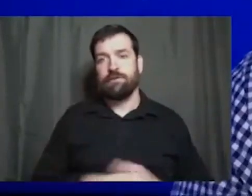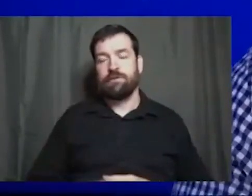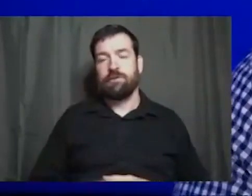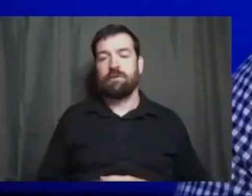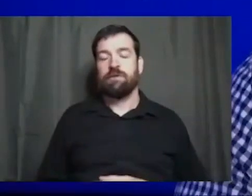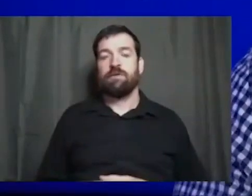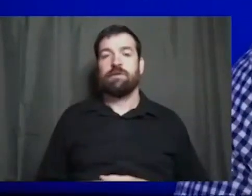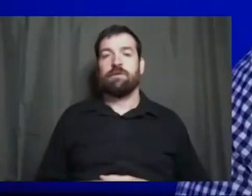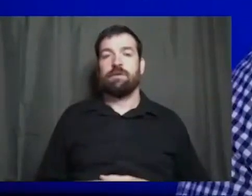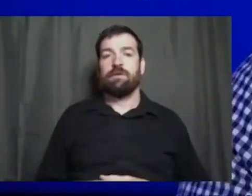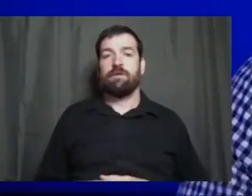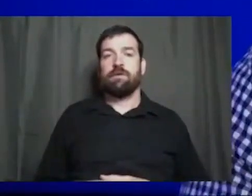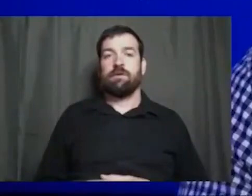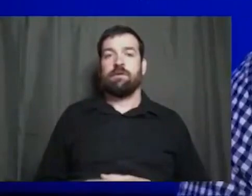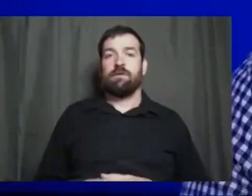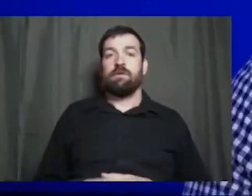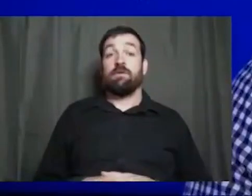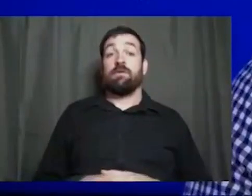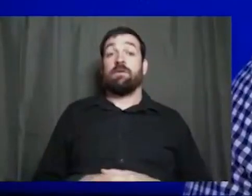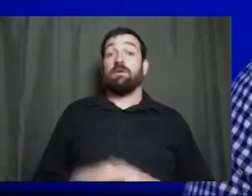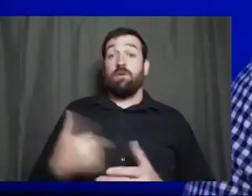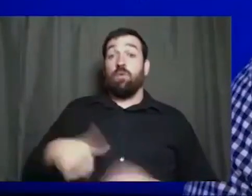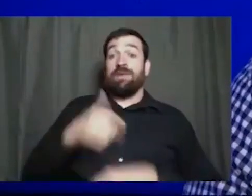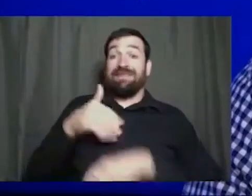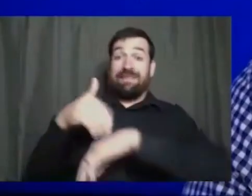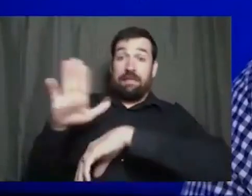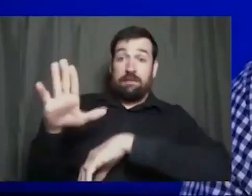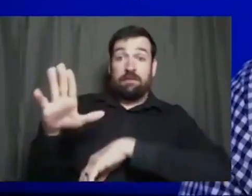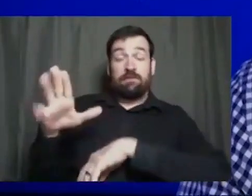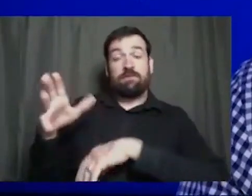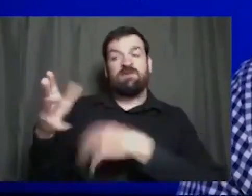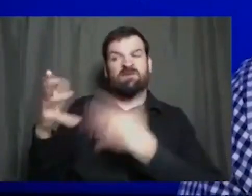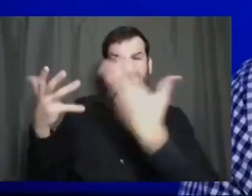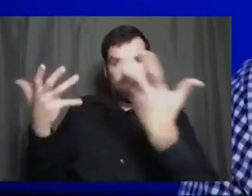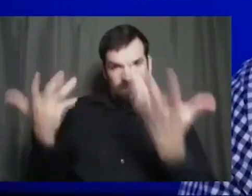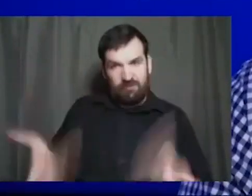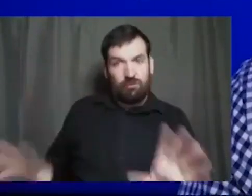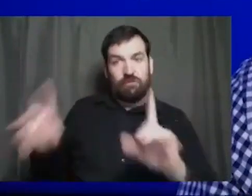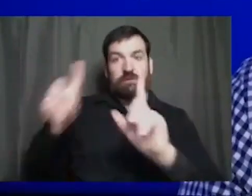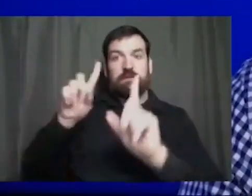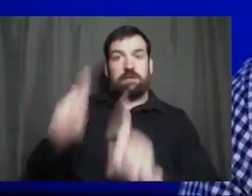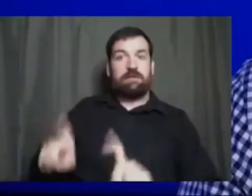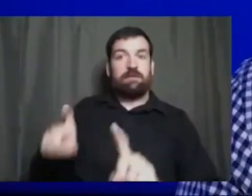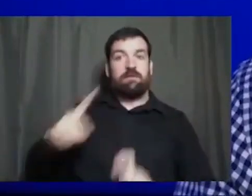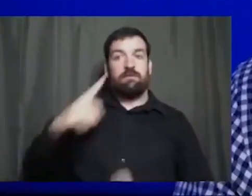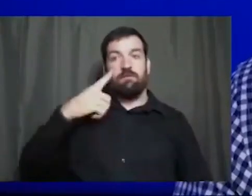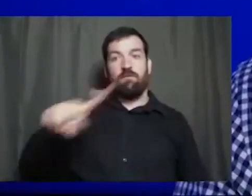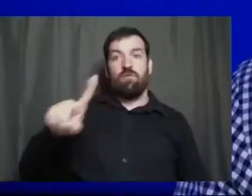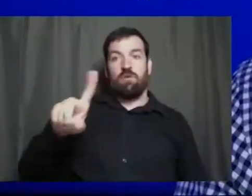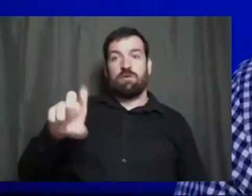those breakthrough infections that we send off do get tested for the Delta variant, and then we see,